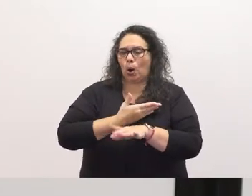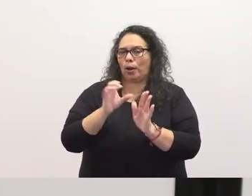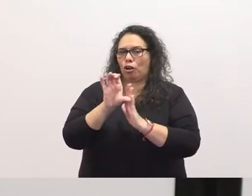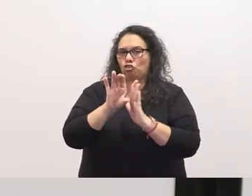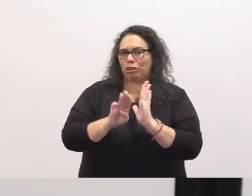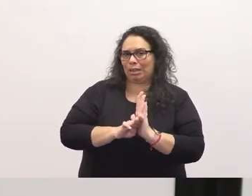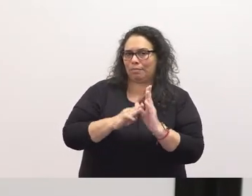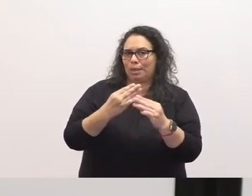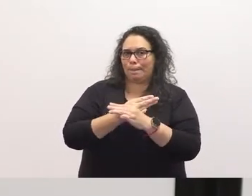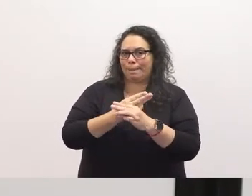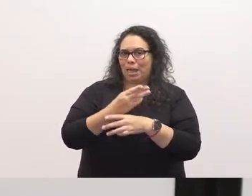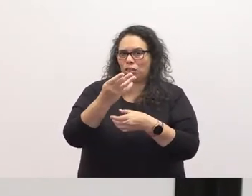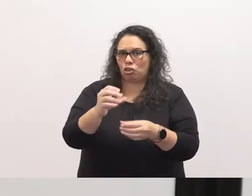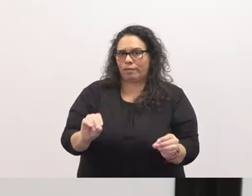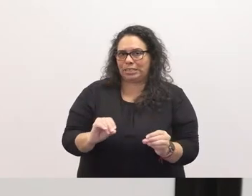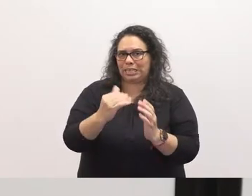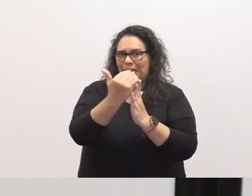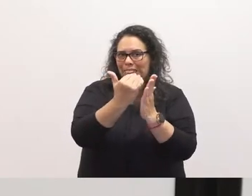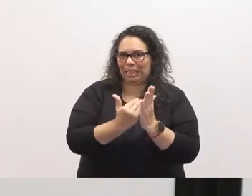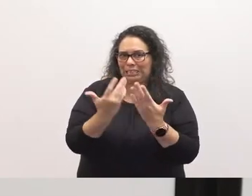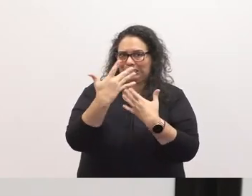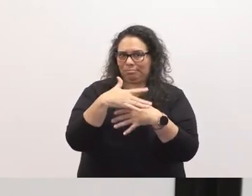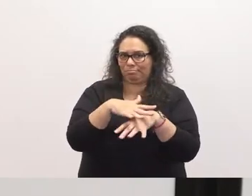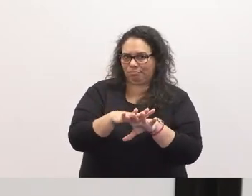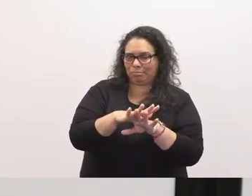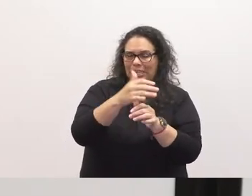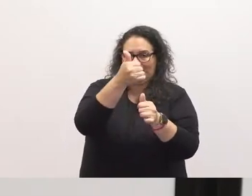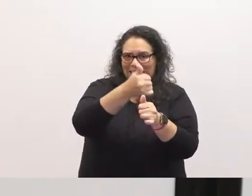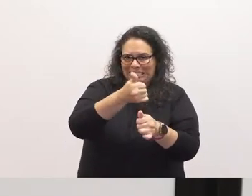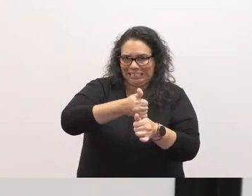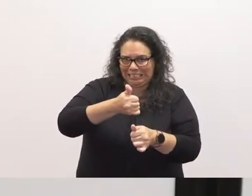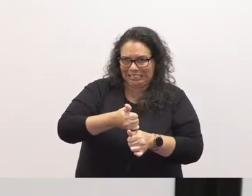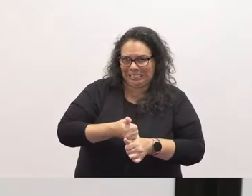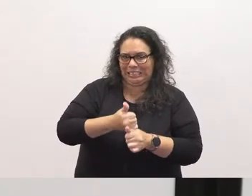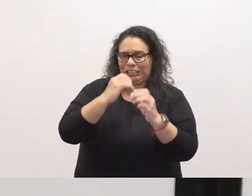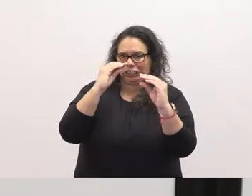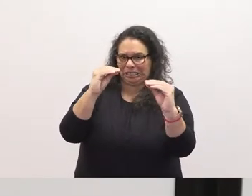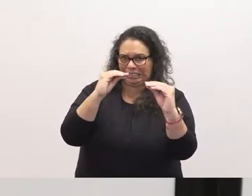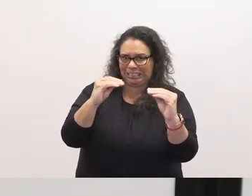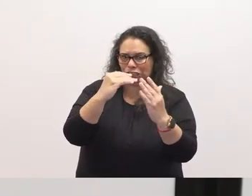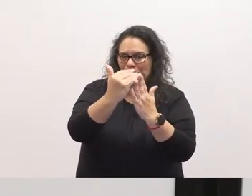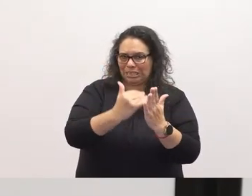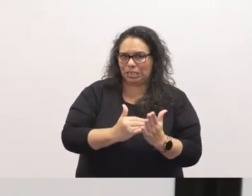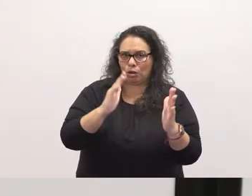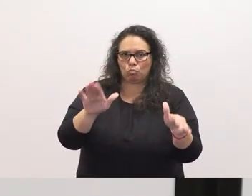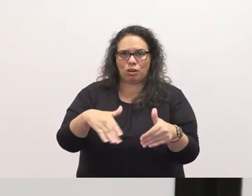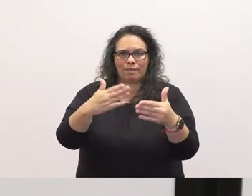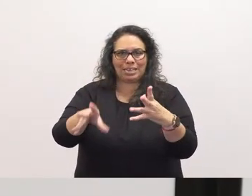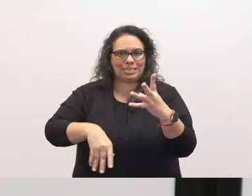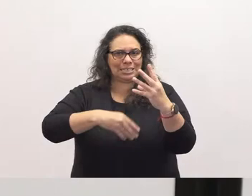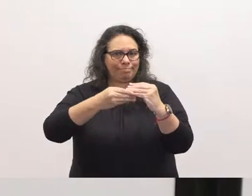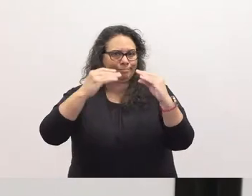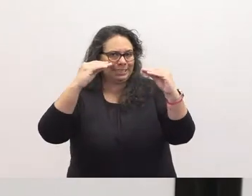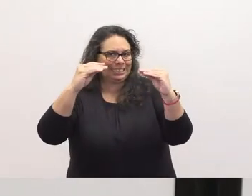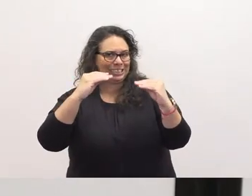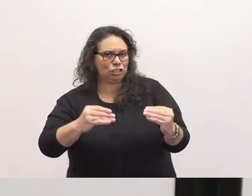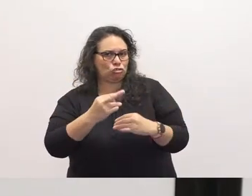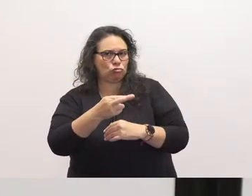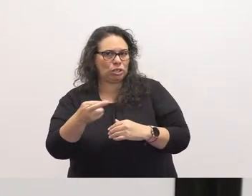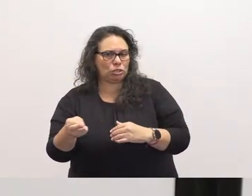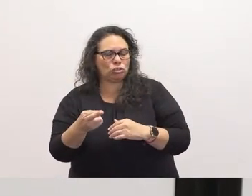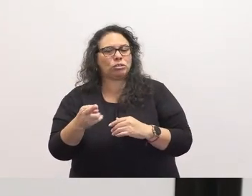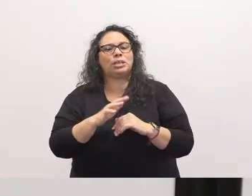math office so that there are lessons integrated into each of their teaching lessons. It provides an additional teaching resource as well as small